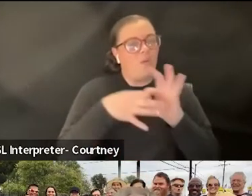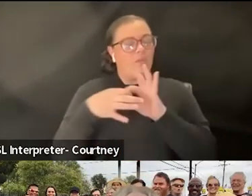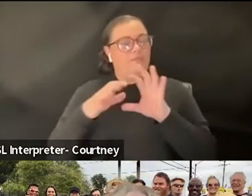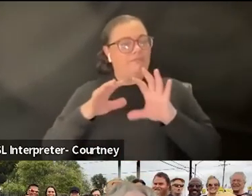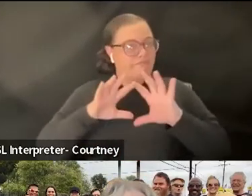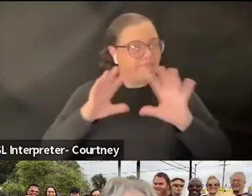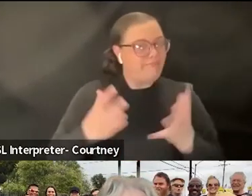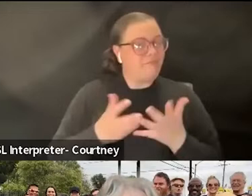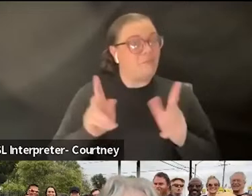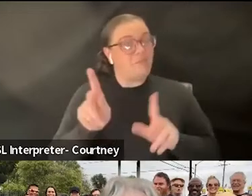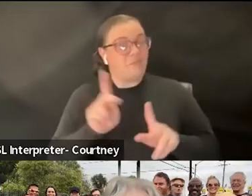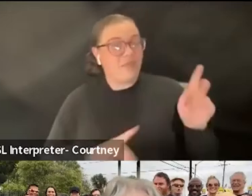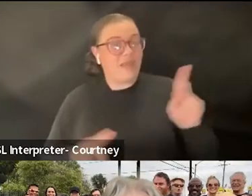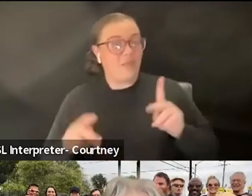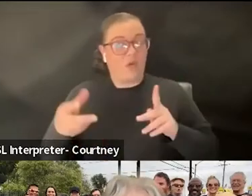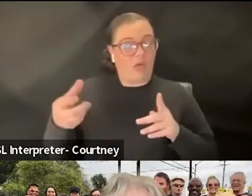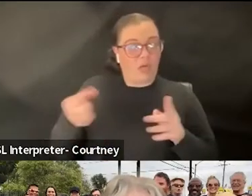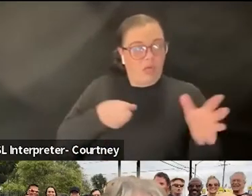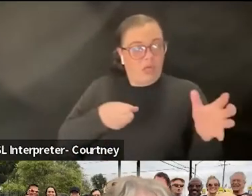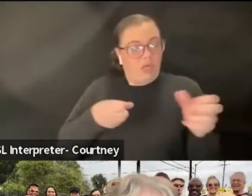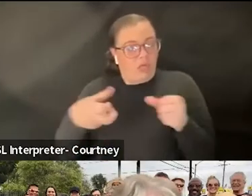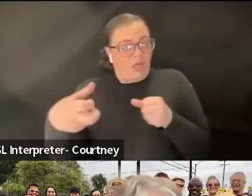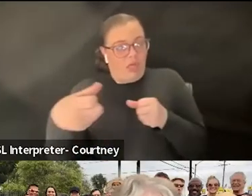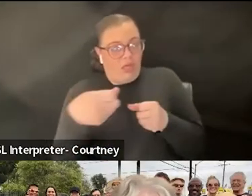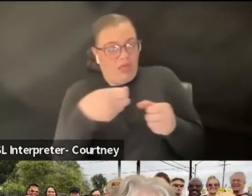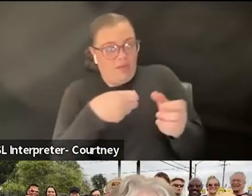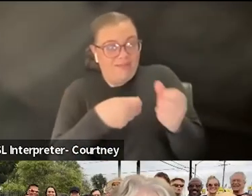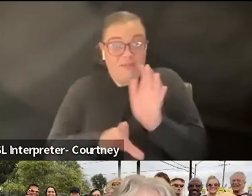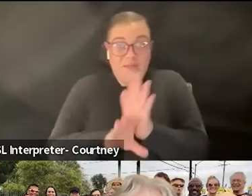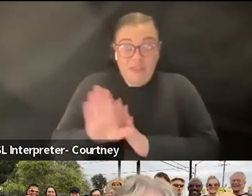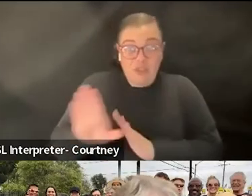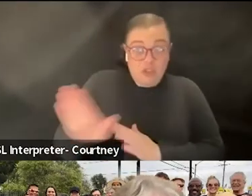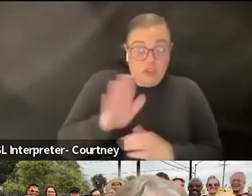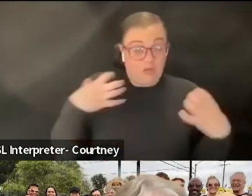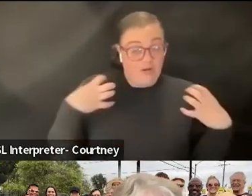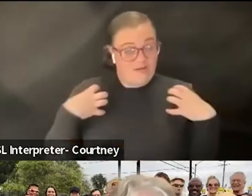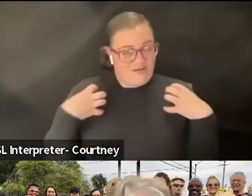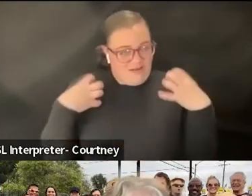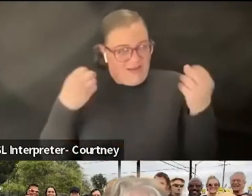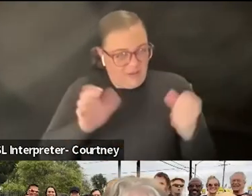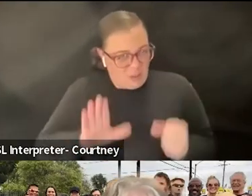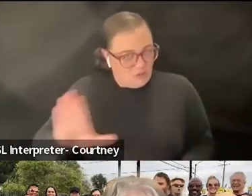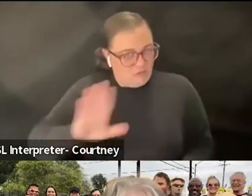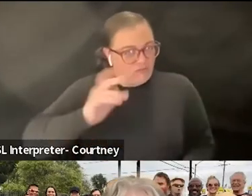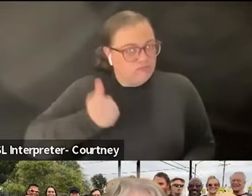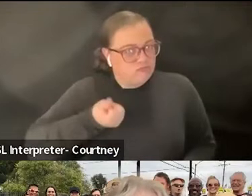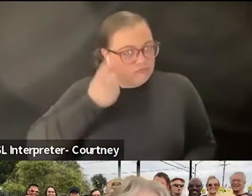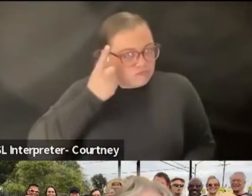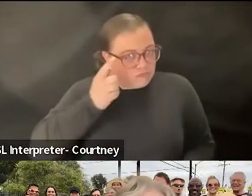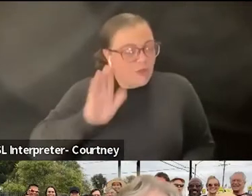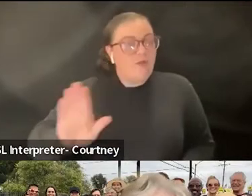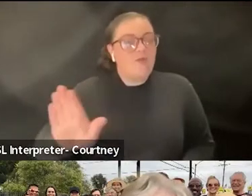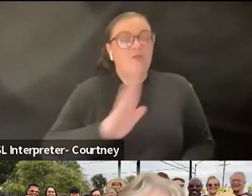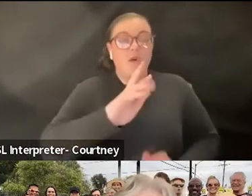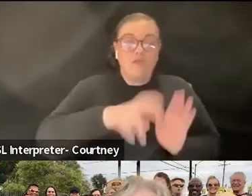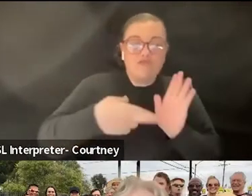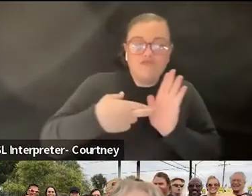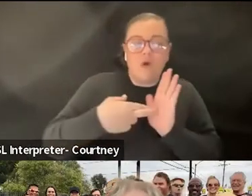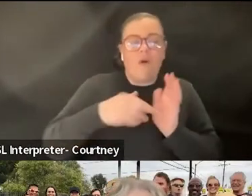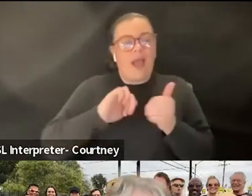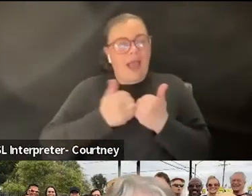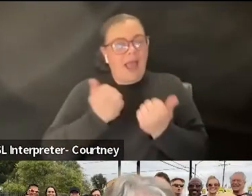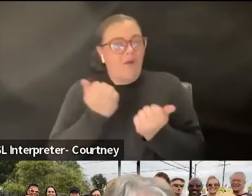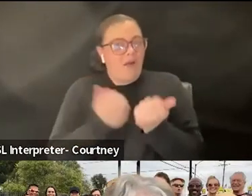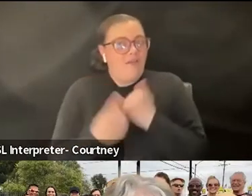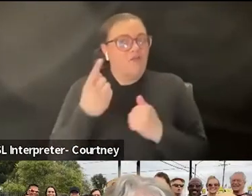people, build their confidence in their unique ability to understand their job and how things can be